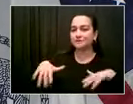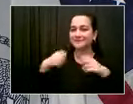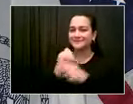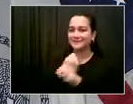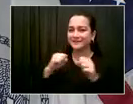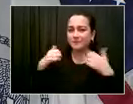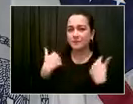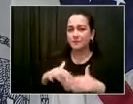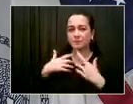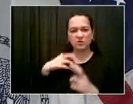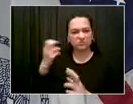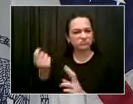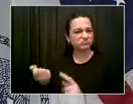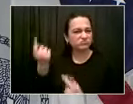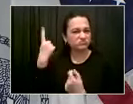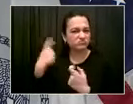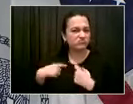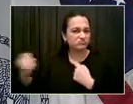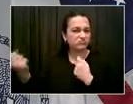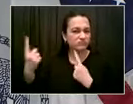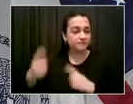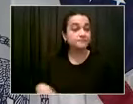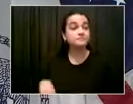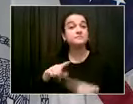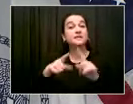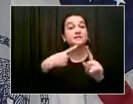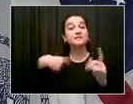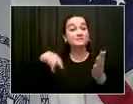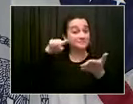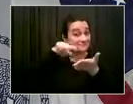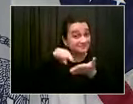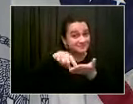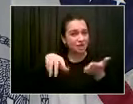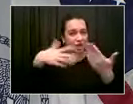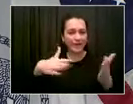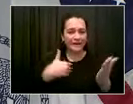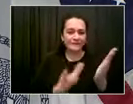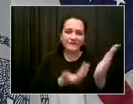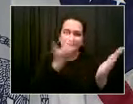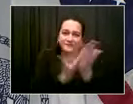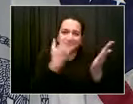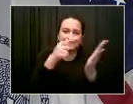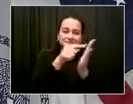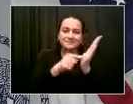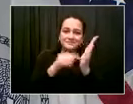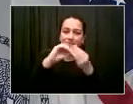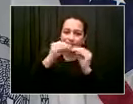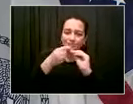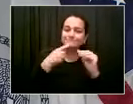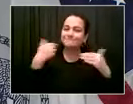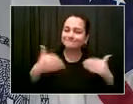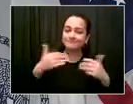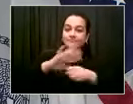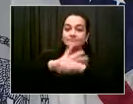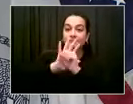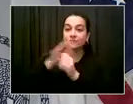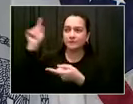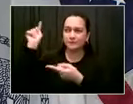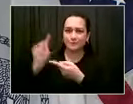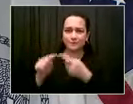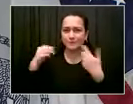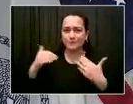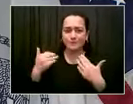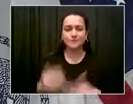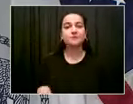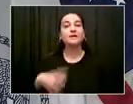think parents want to live in the past. Everything that happened in the previous circumstance was based on a set of facts that don't exist anymore. I think parents want to